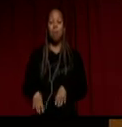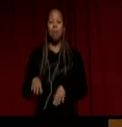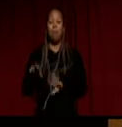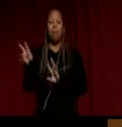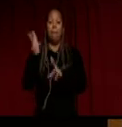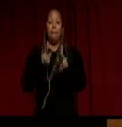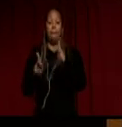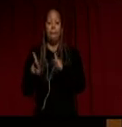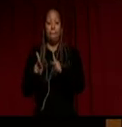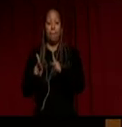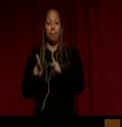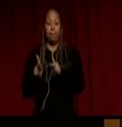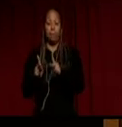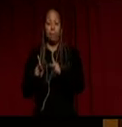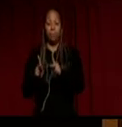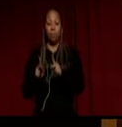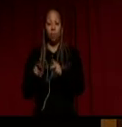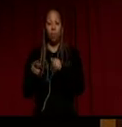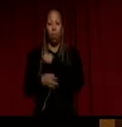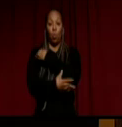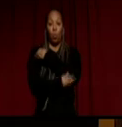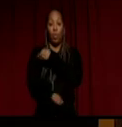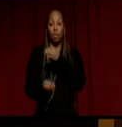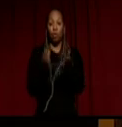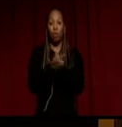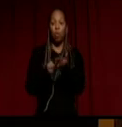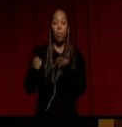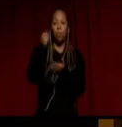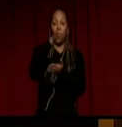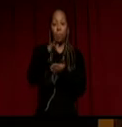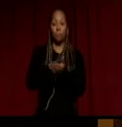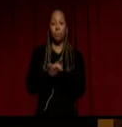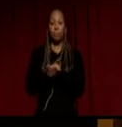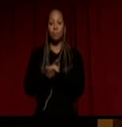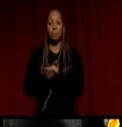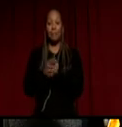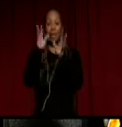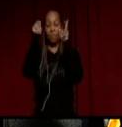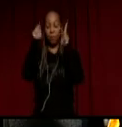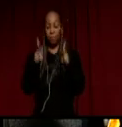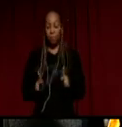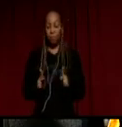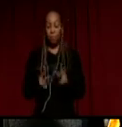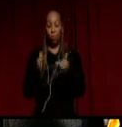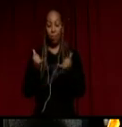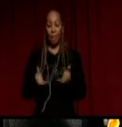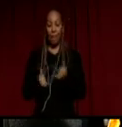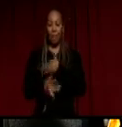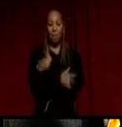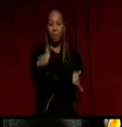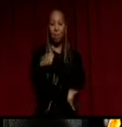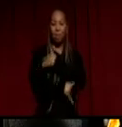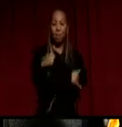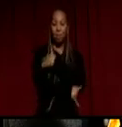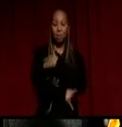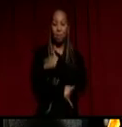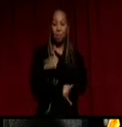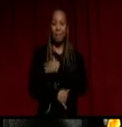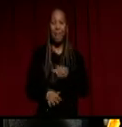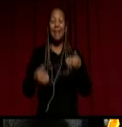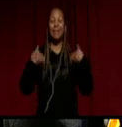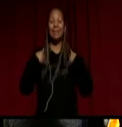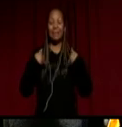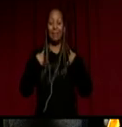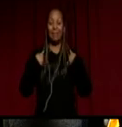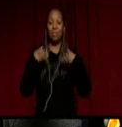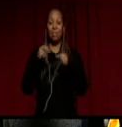doesn't recognize how rich or poor you are. Every human being right now in this country is susceptible to this virus.